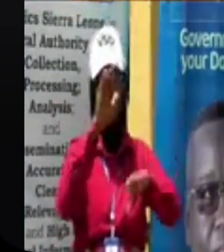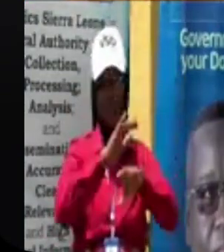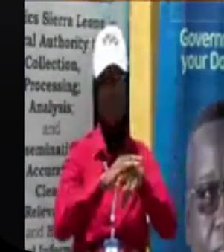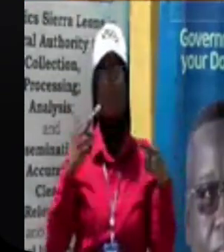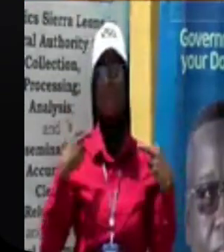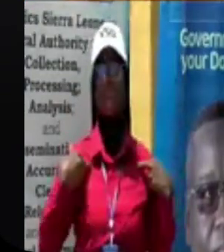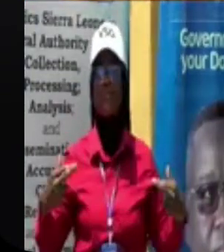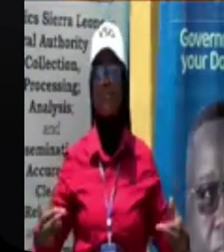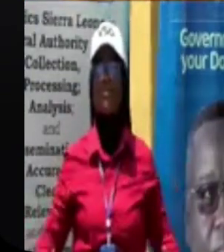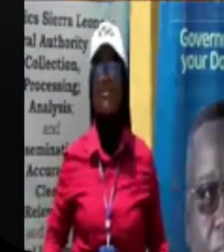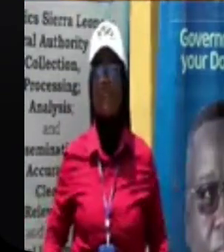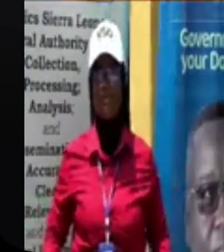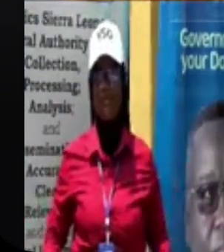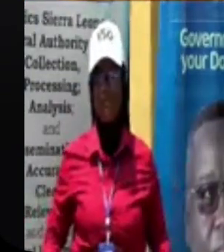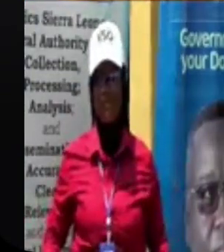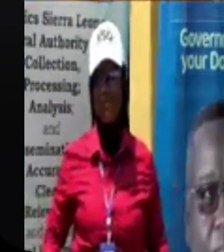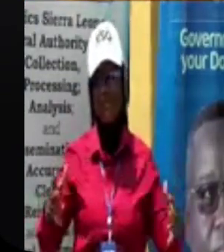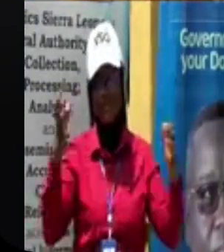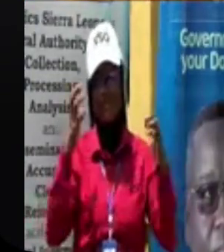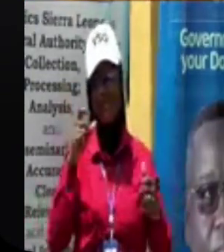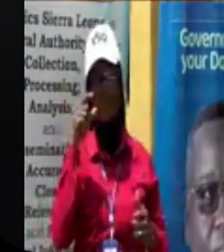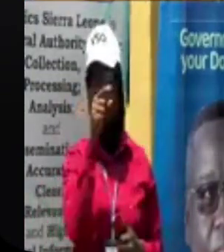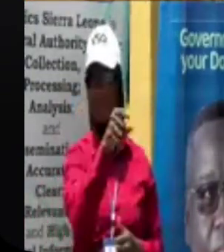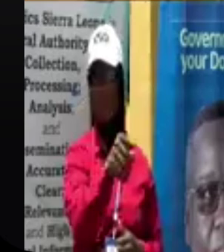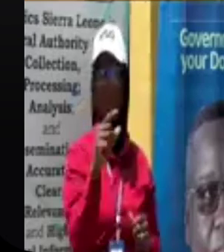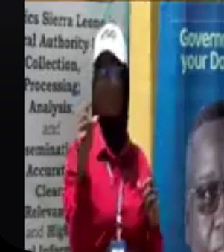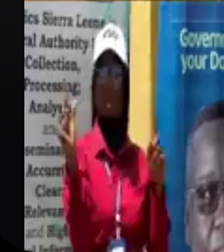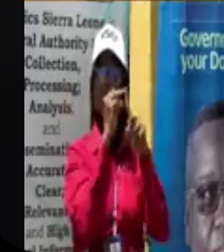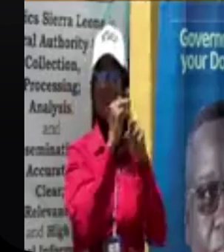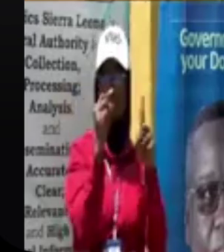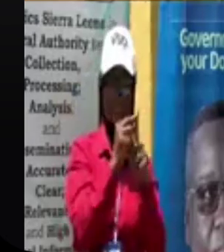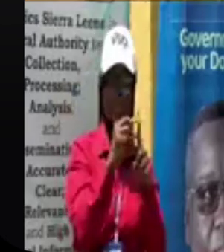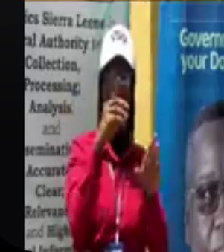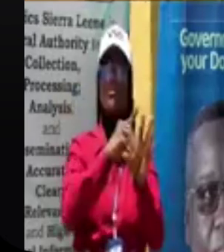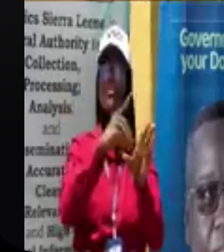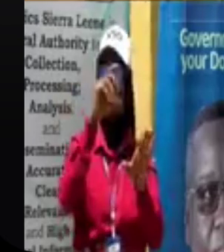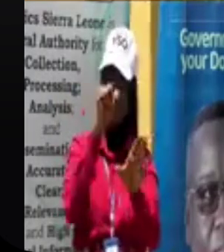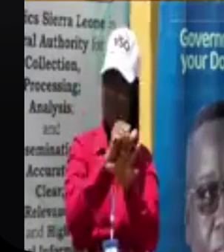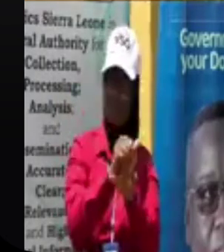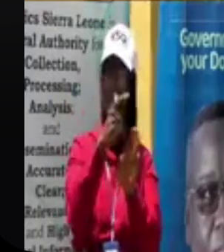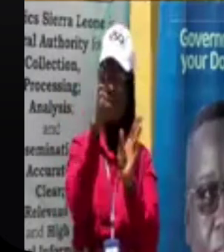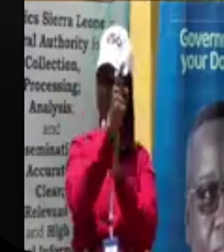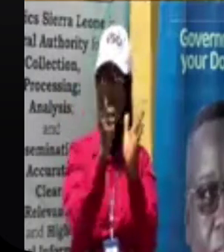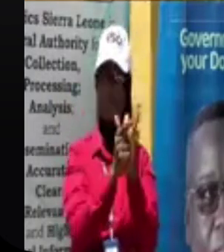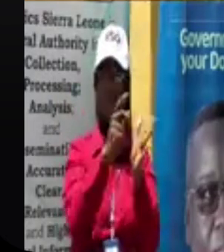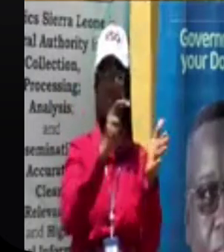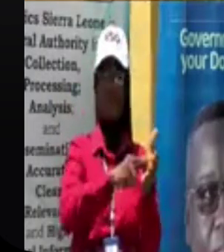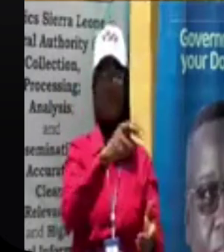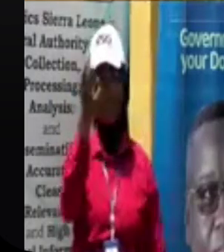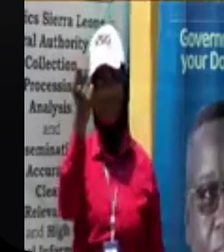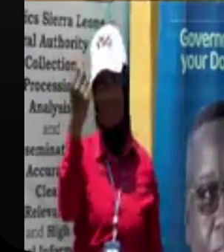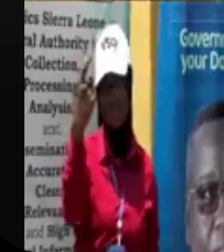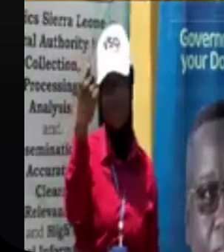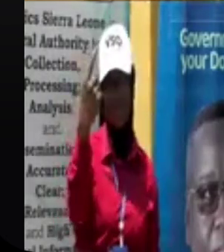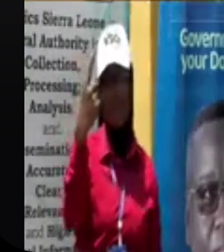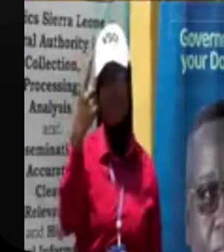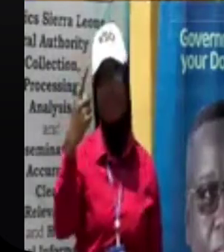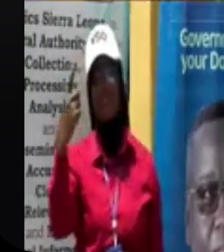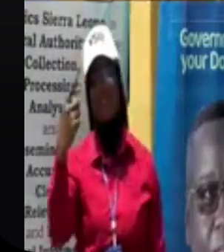health. And I want for quotes from the Disability Act of 2011,